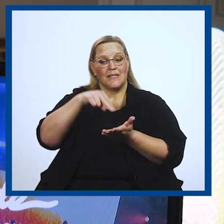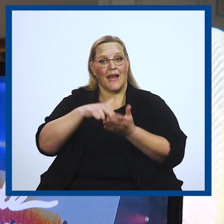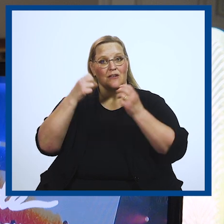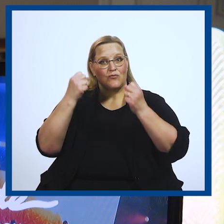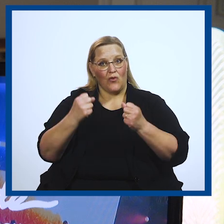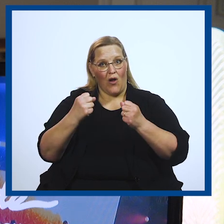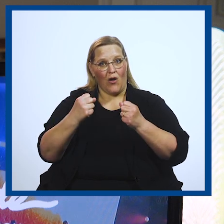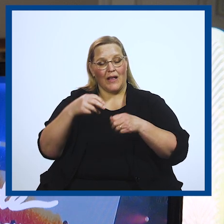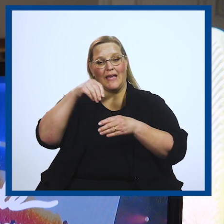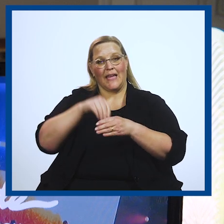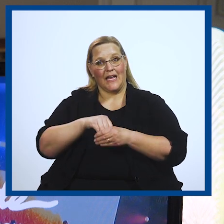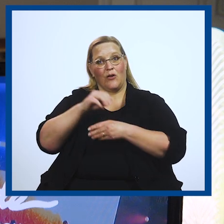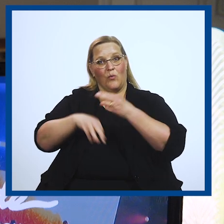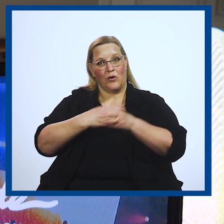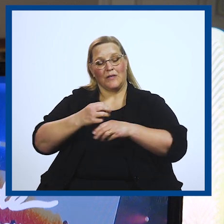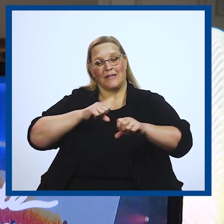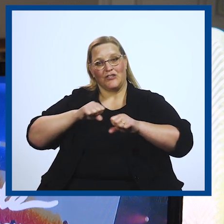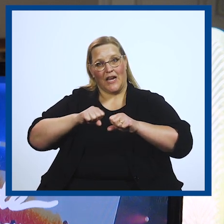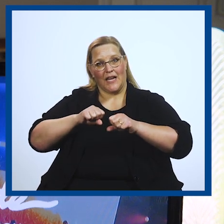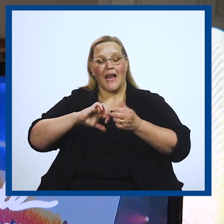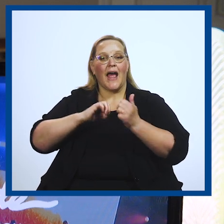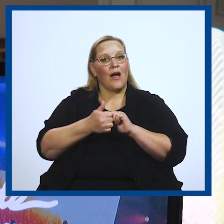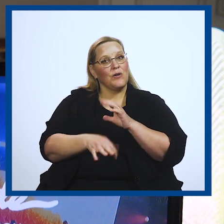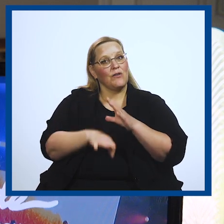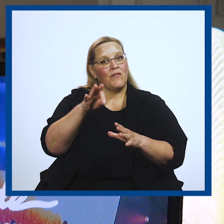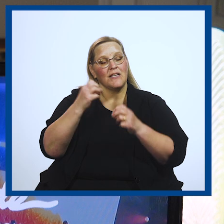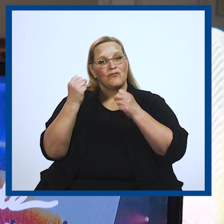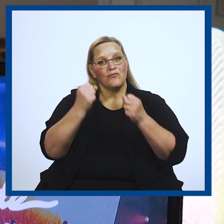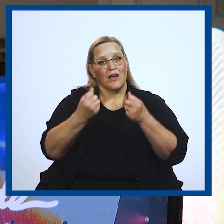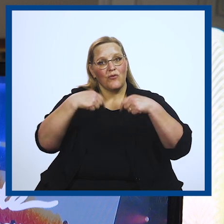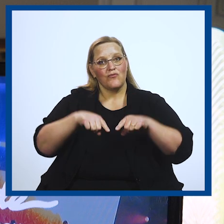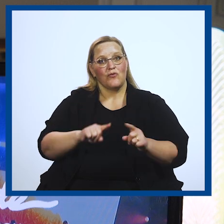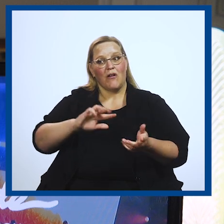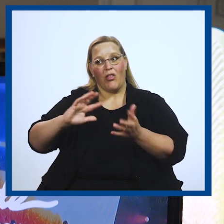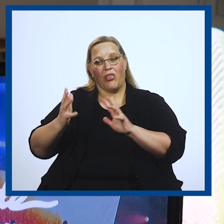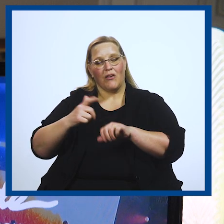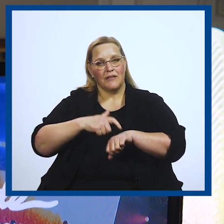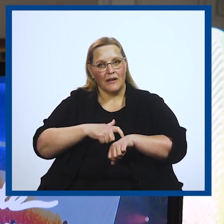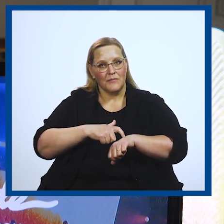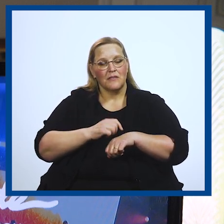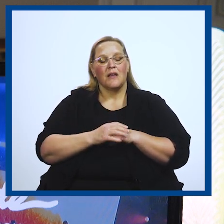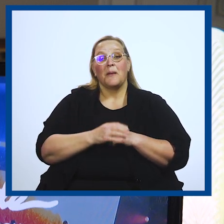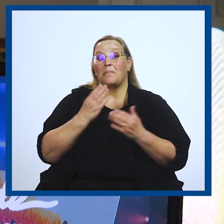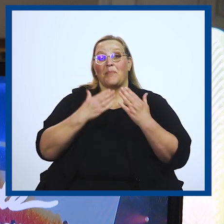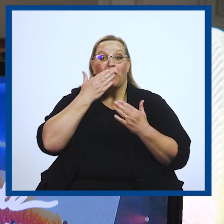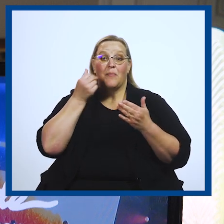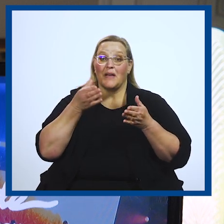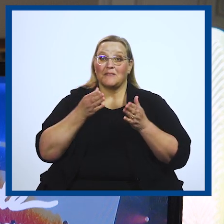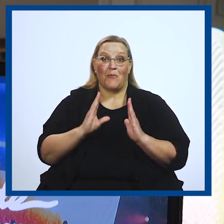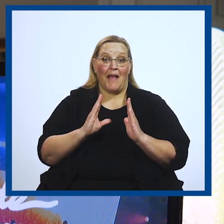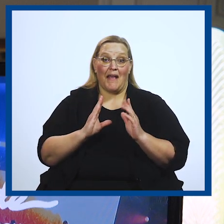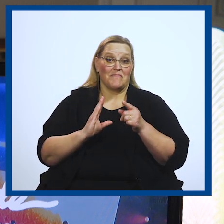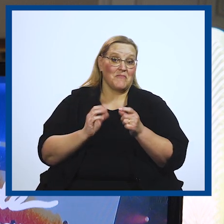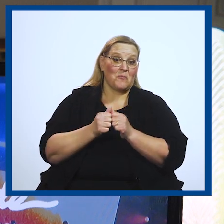strong in a shaken world? How do you find strength during shaken times? And maybe the best way, and hey, if you got these at home, play along